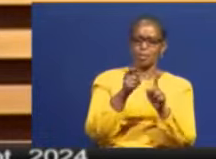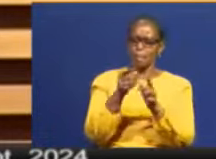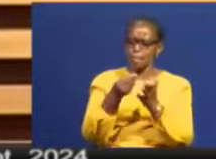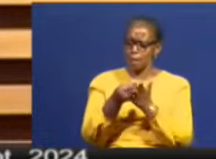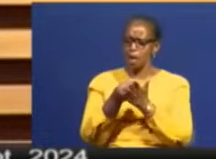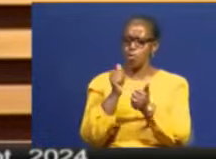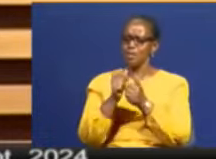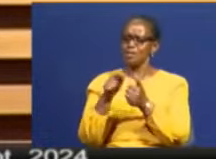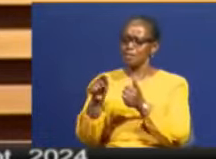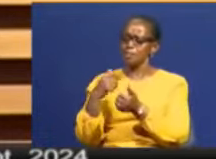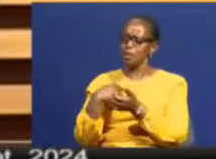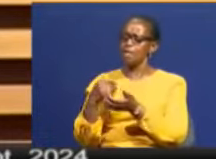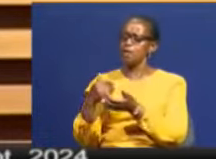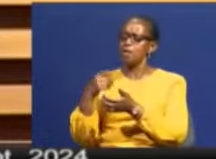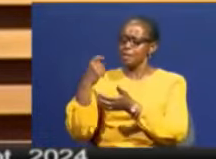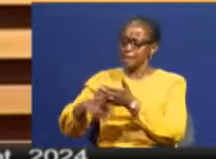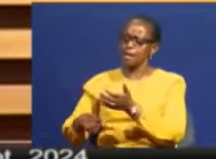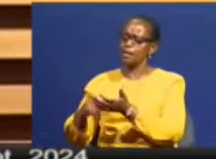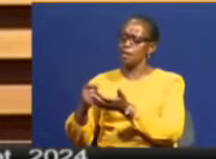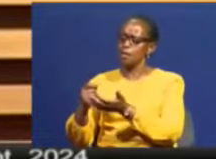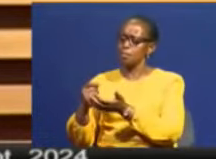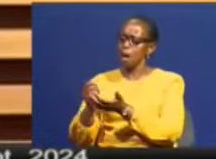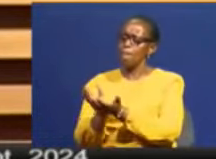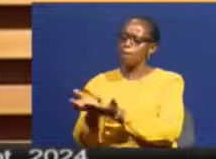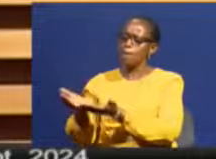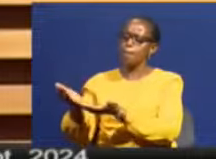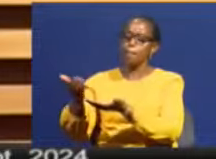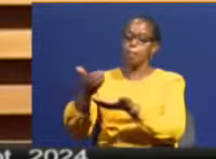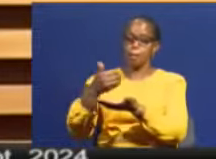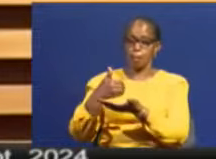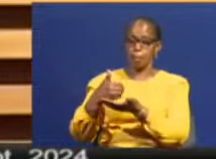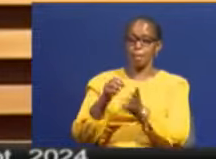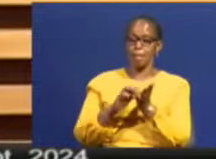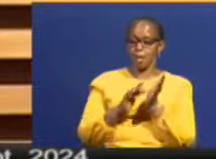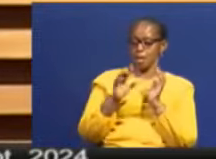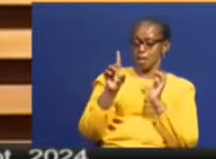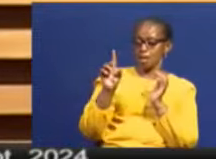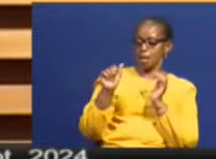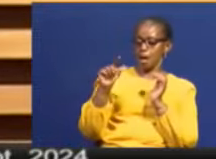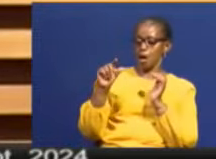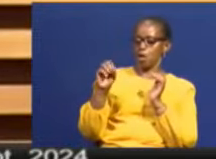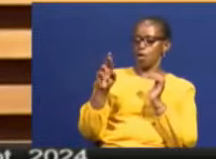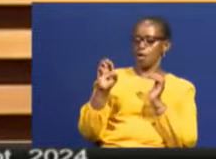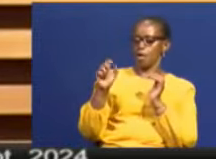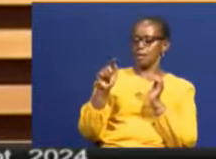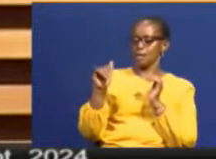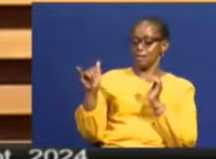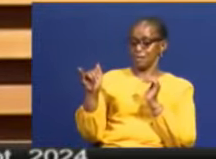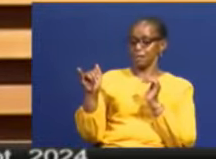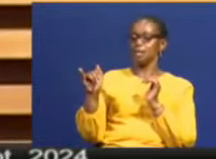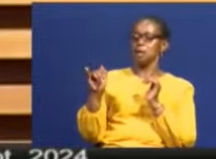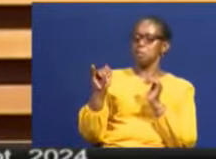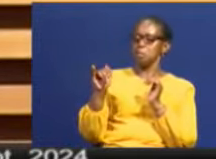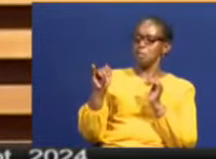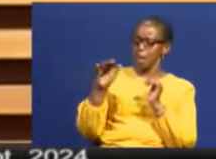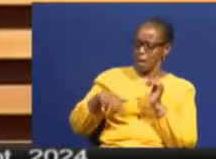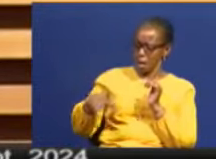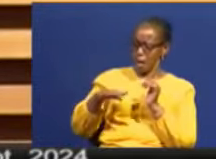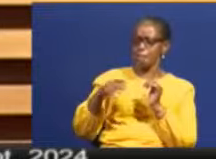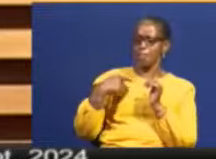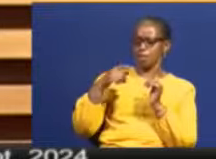as own revenue. That means that in the Goretti South constituency every year, I should be feeling the impact of around 2